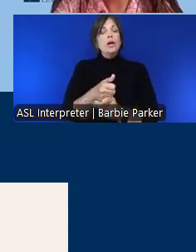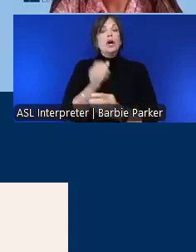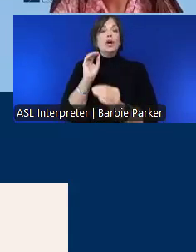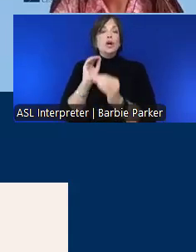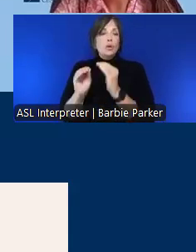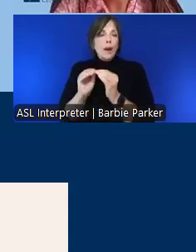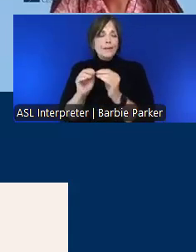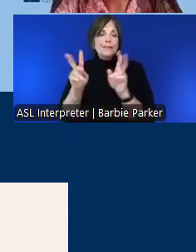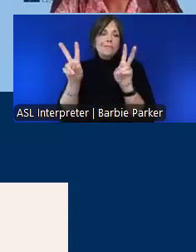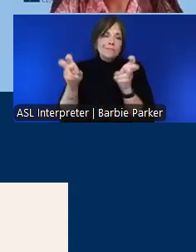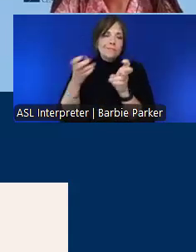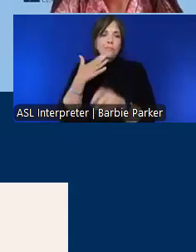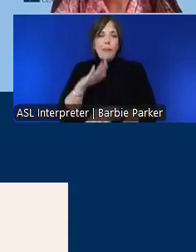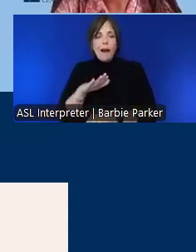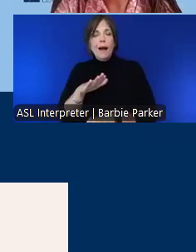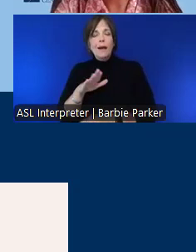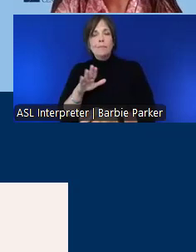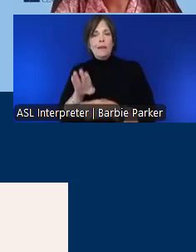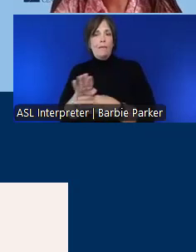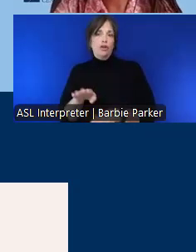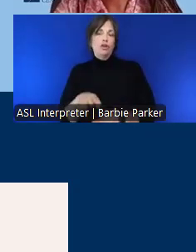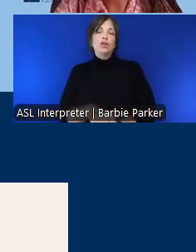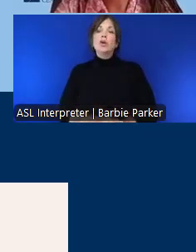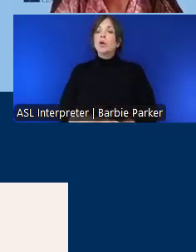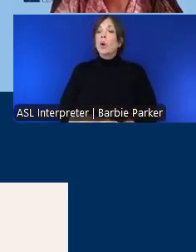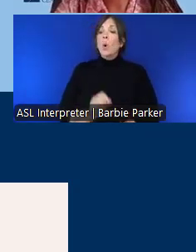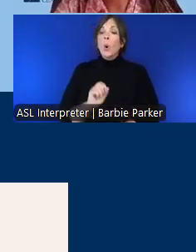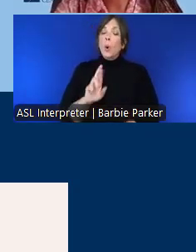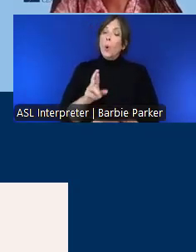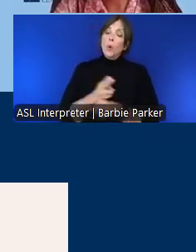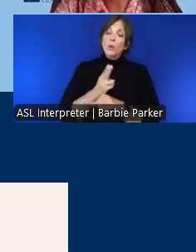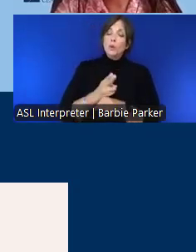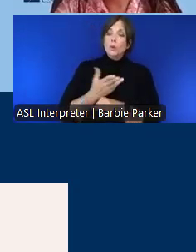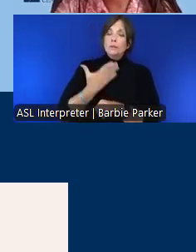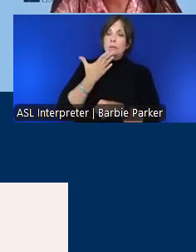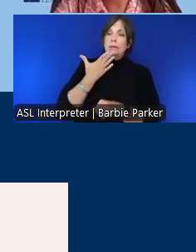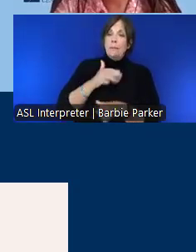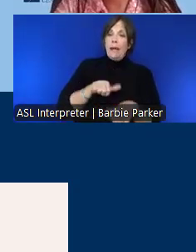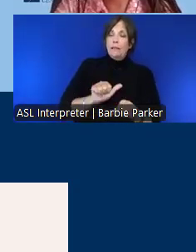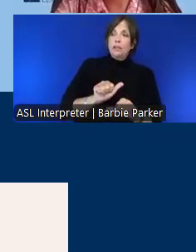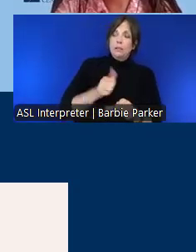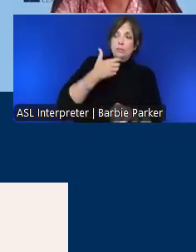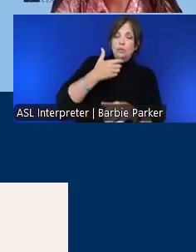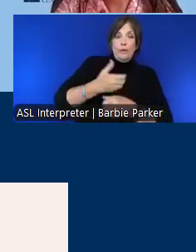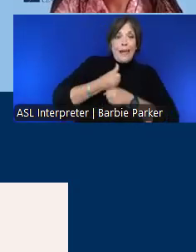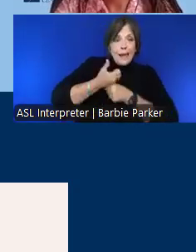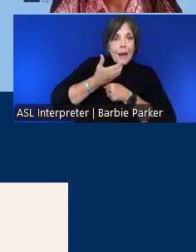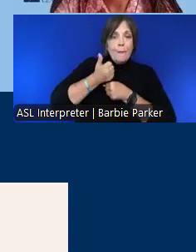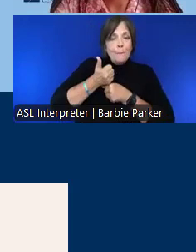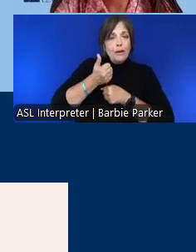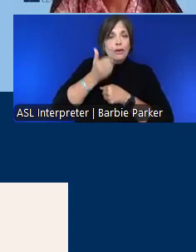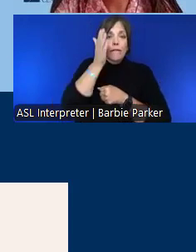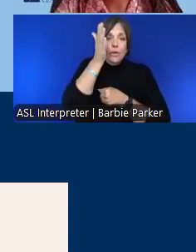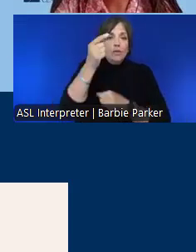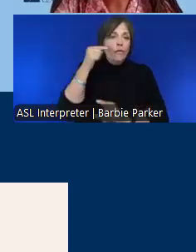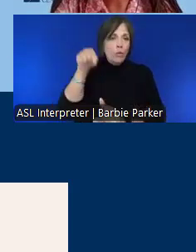behaviors. Or it's used as a misguided attempt to secure a better future for the child.